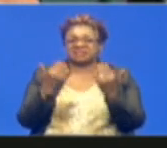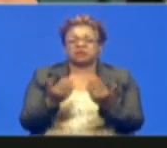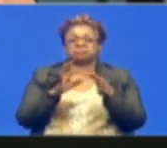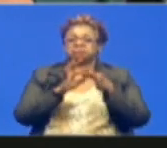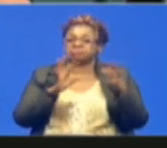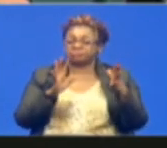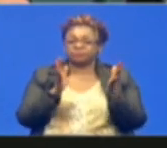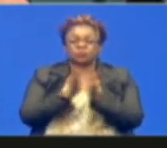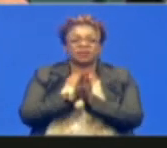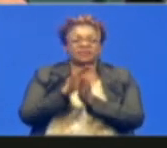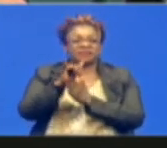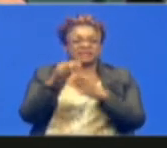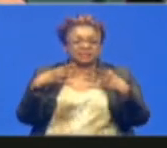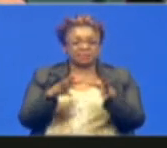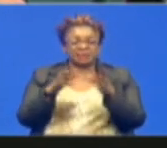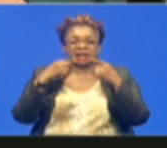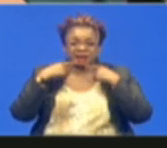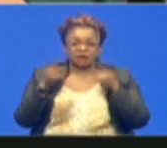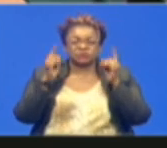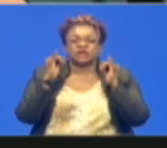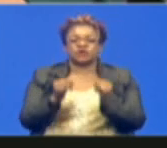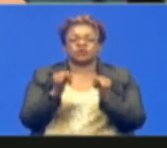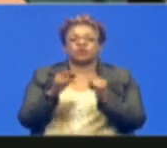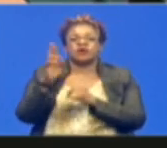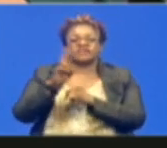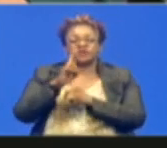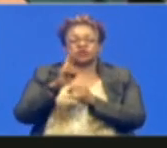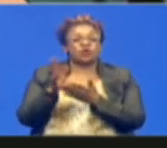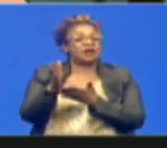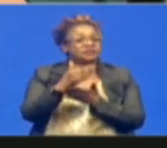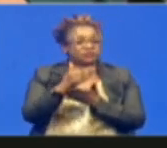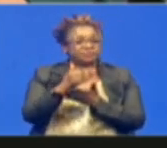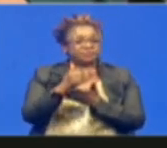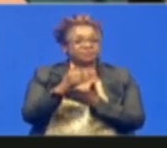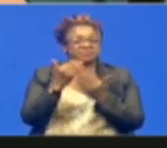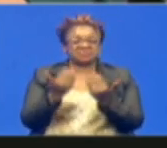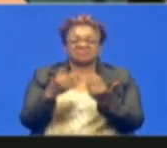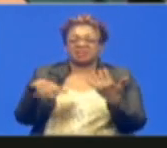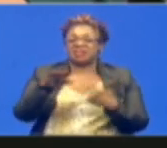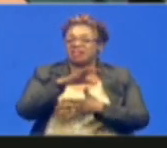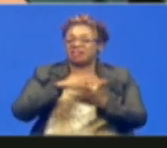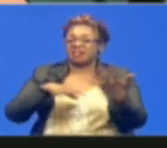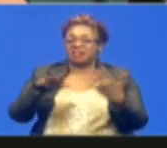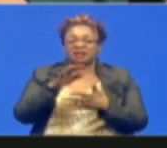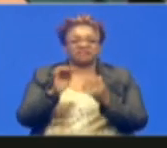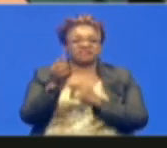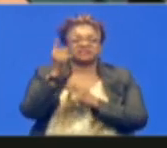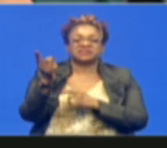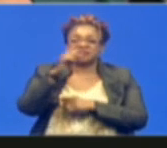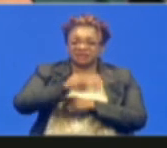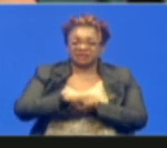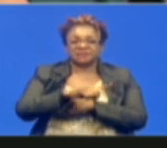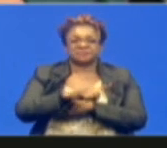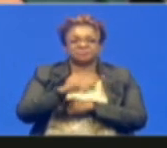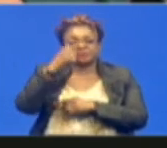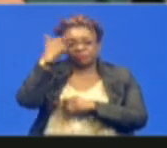WebTribe Limited and announced a new revenue collection platform. Anita Nkonge reports on the confusion that marked the first day of the rollout following the